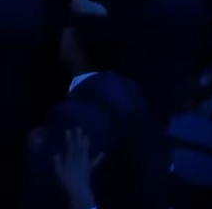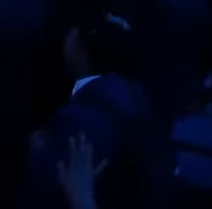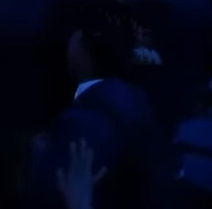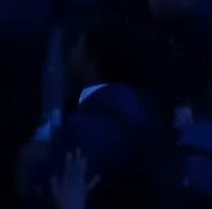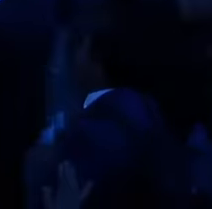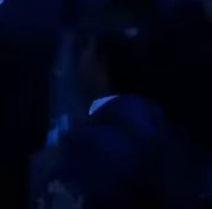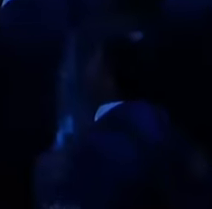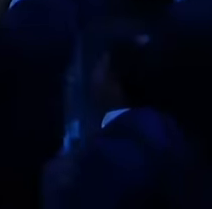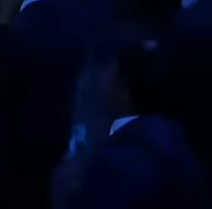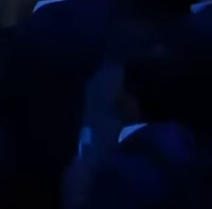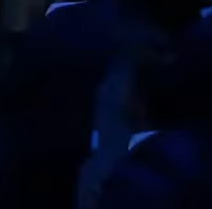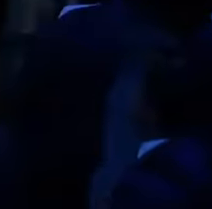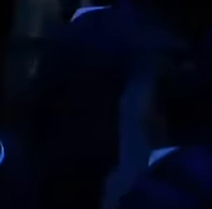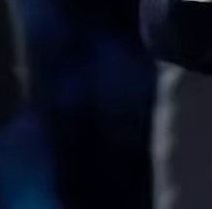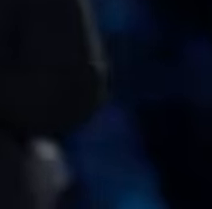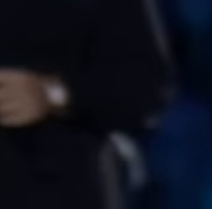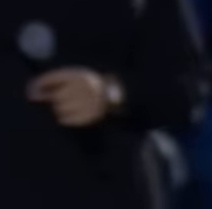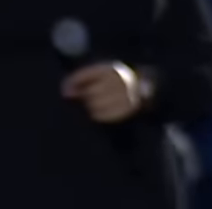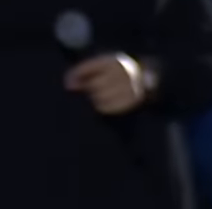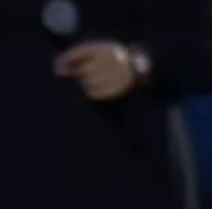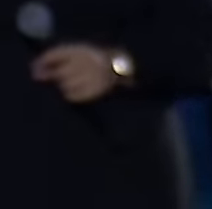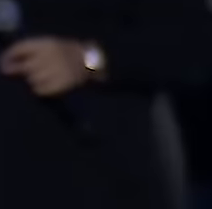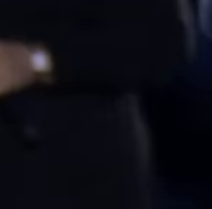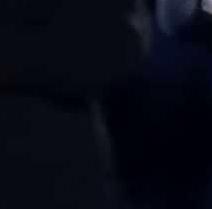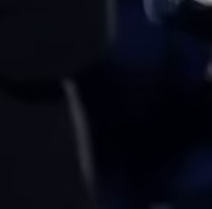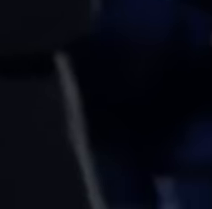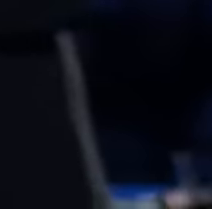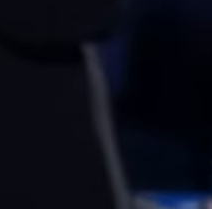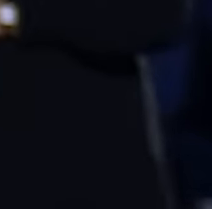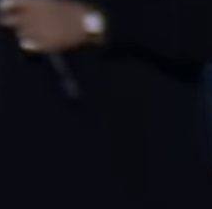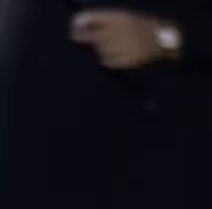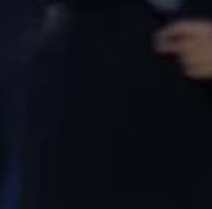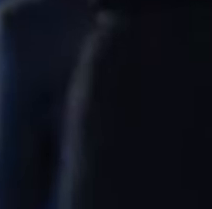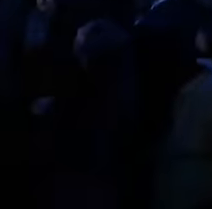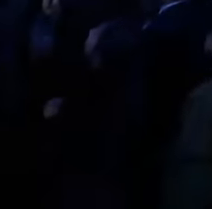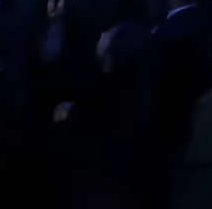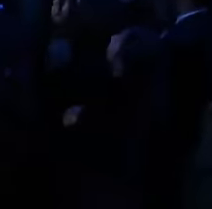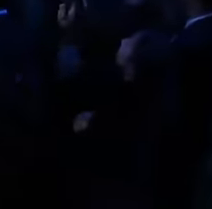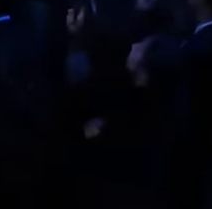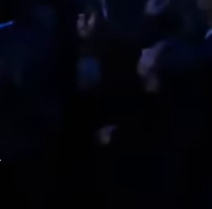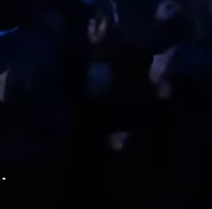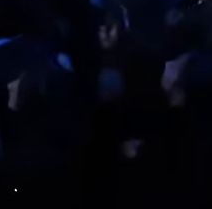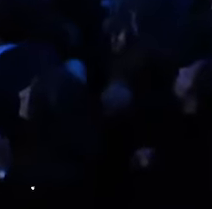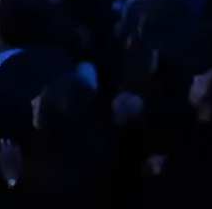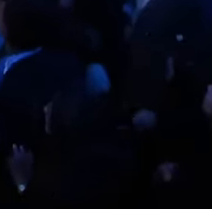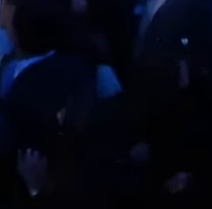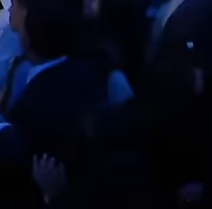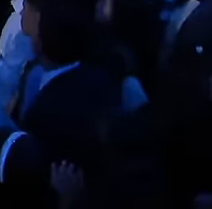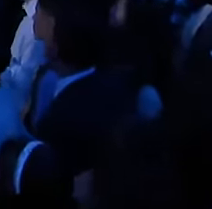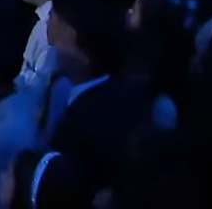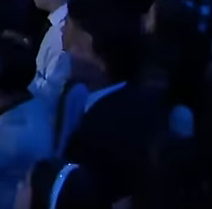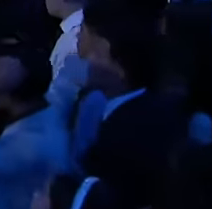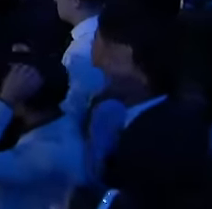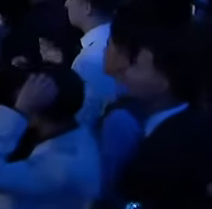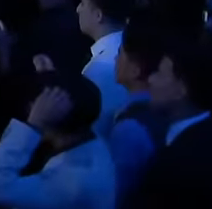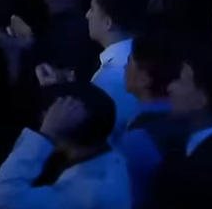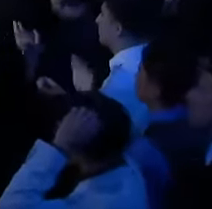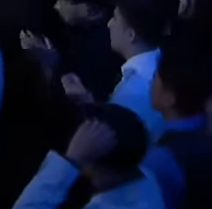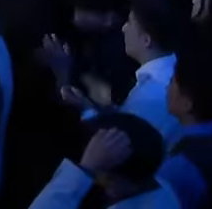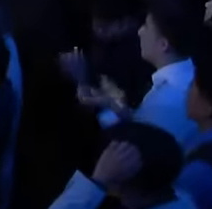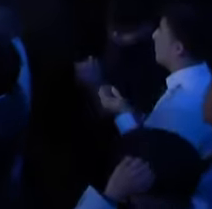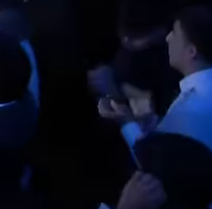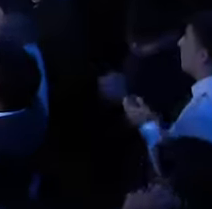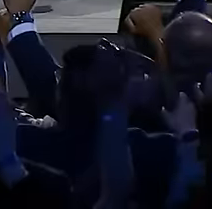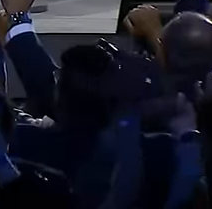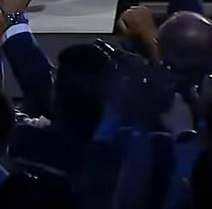Lord? Podemos glorificar al Señor. Because those that are around us. Porque los que nos rodean. Are more than those that are against us. Son más que los que están